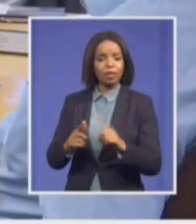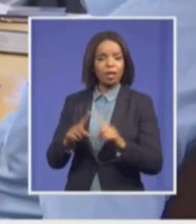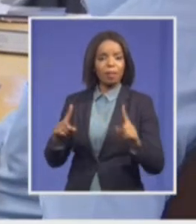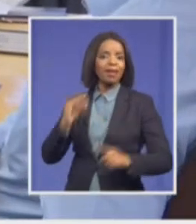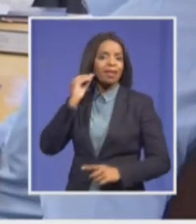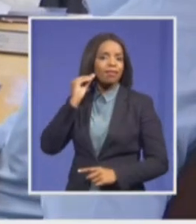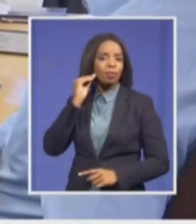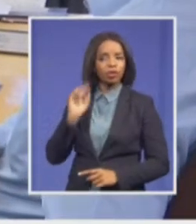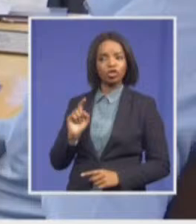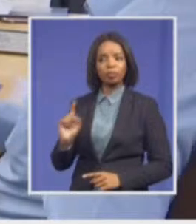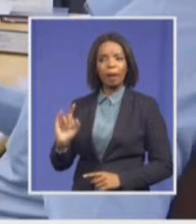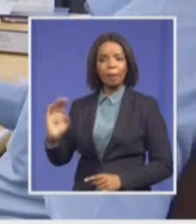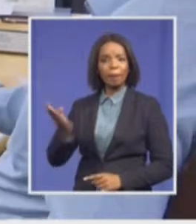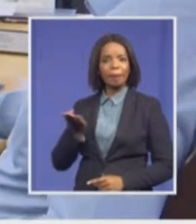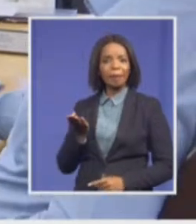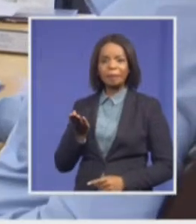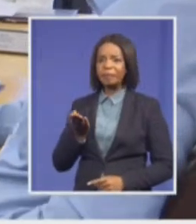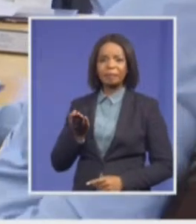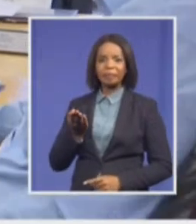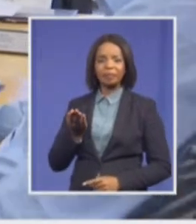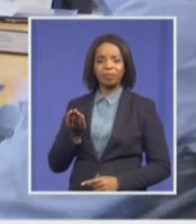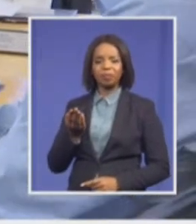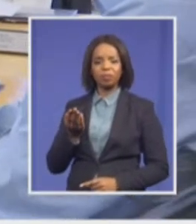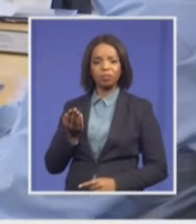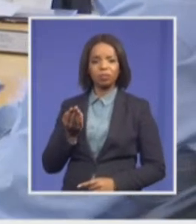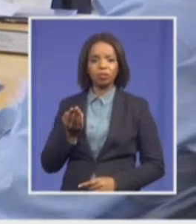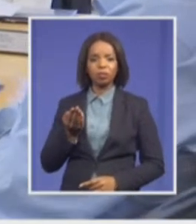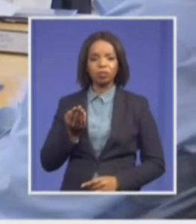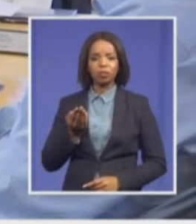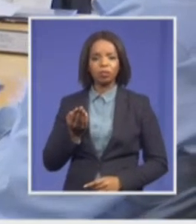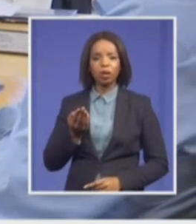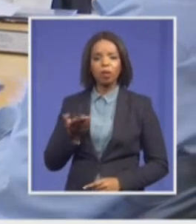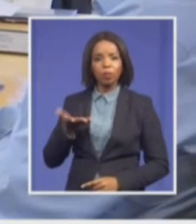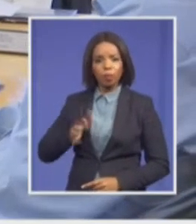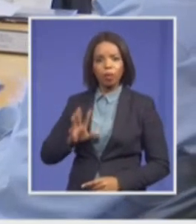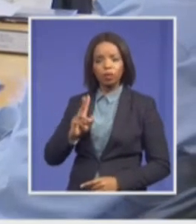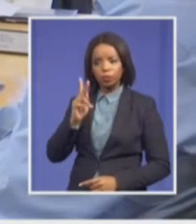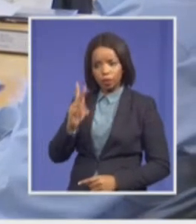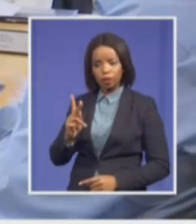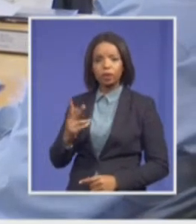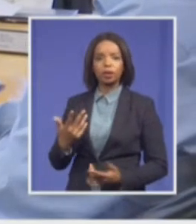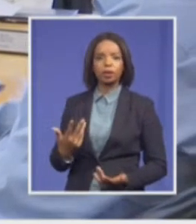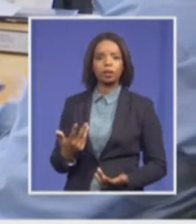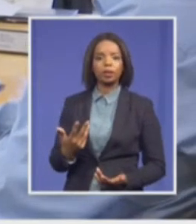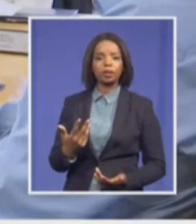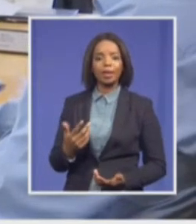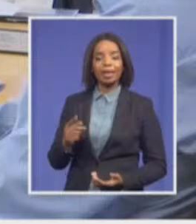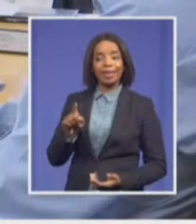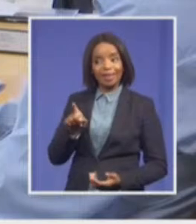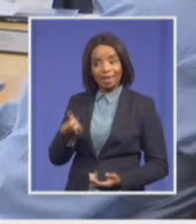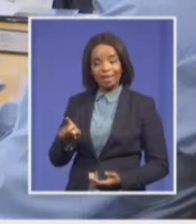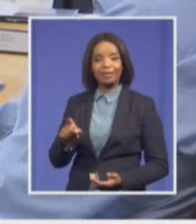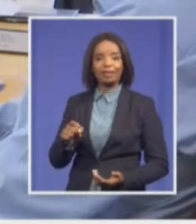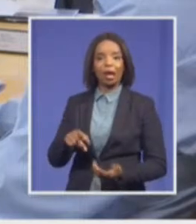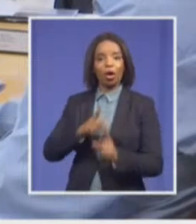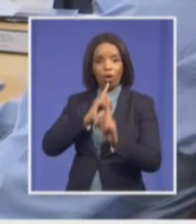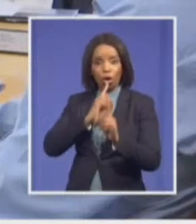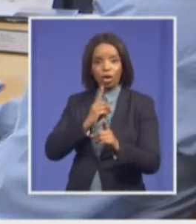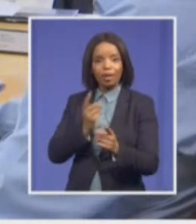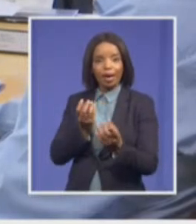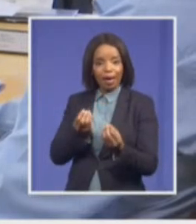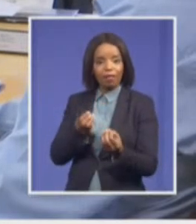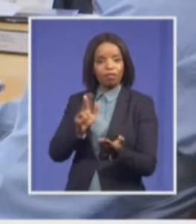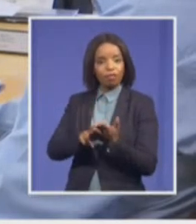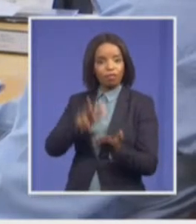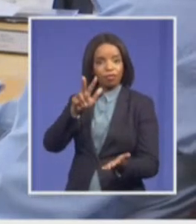ahead. That there is a majority in that board that is saying this must not go ahead. But then you must